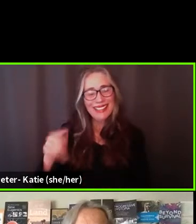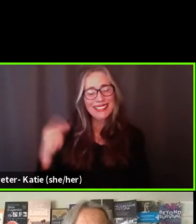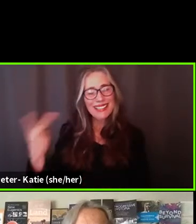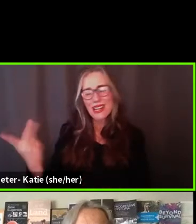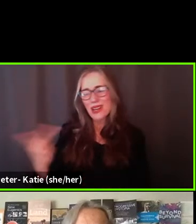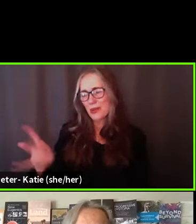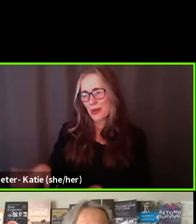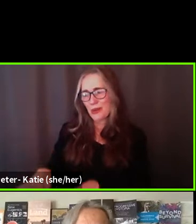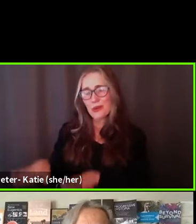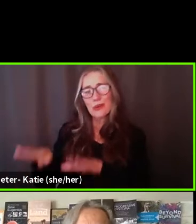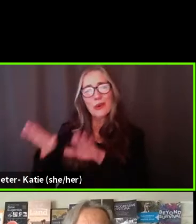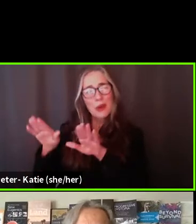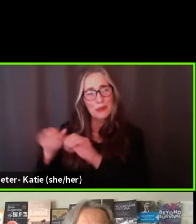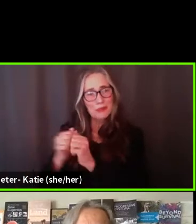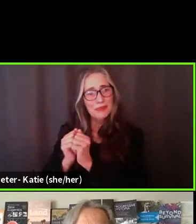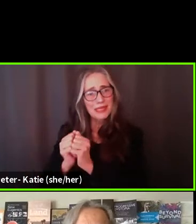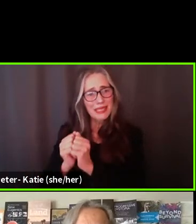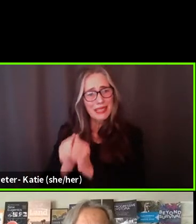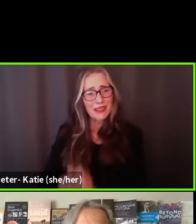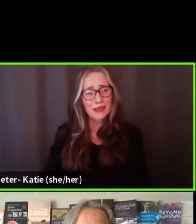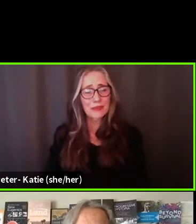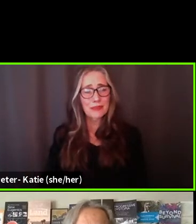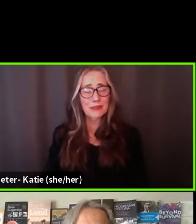frankly um